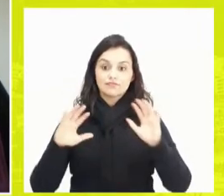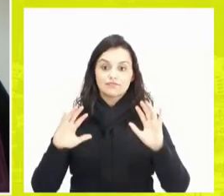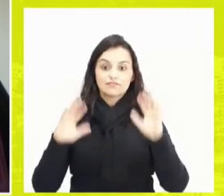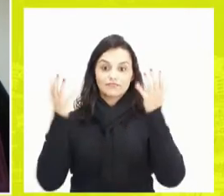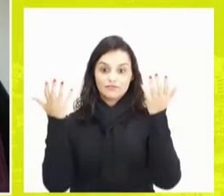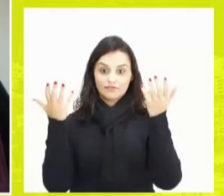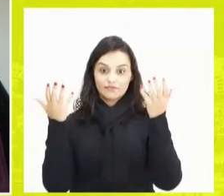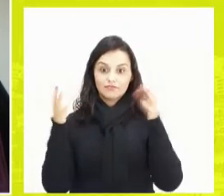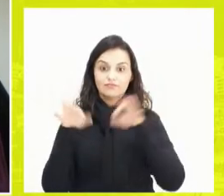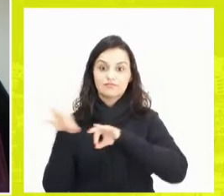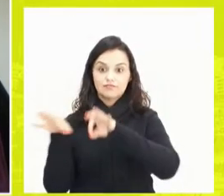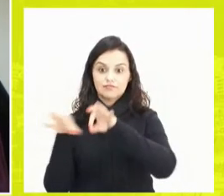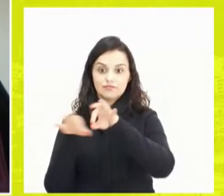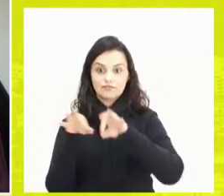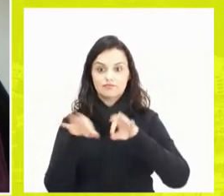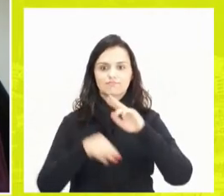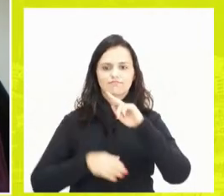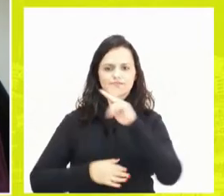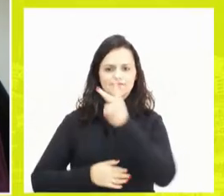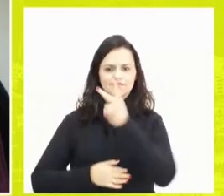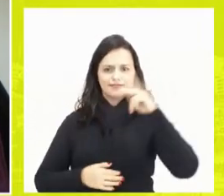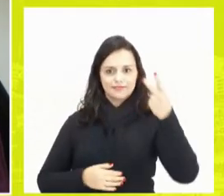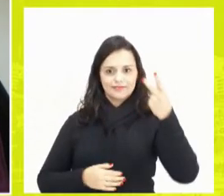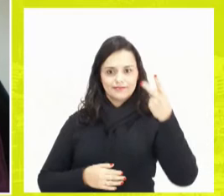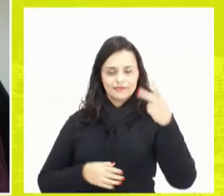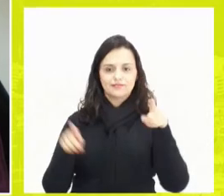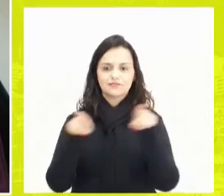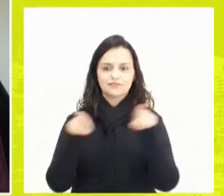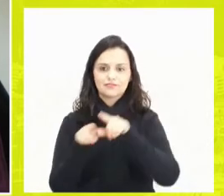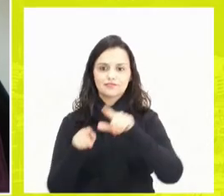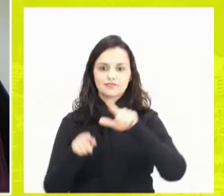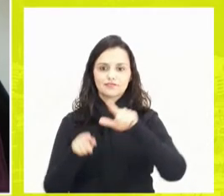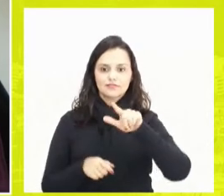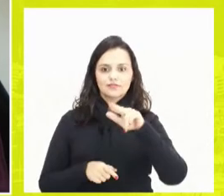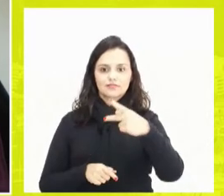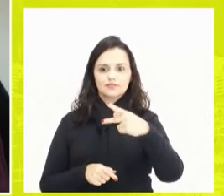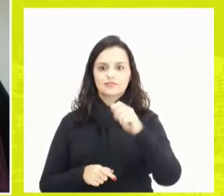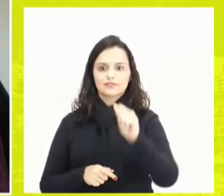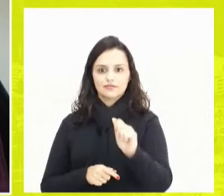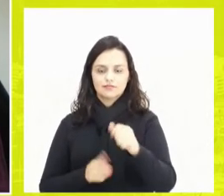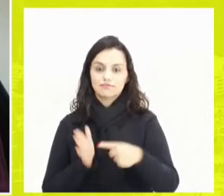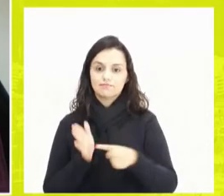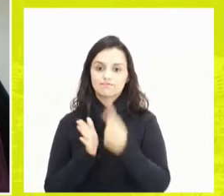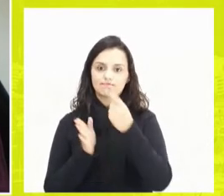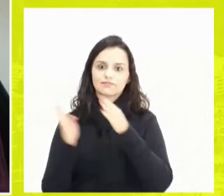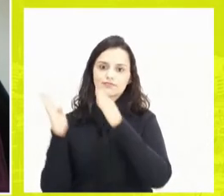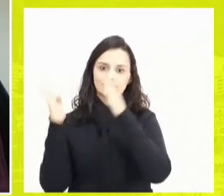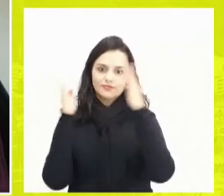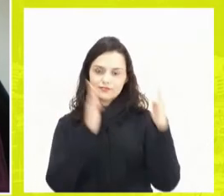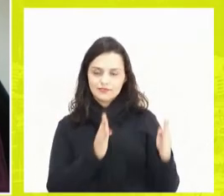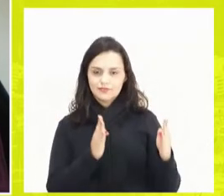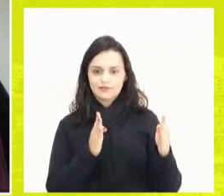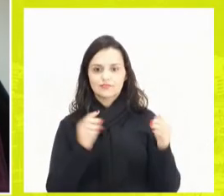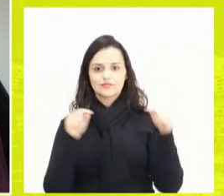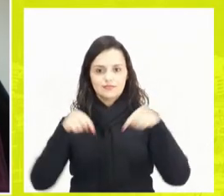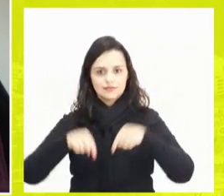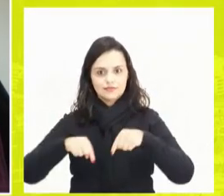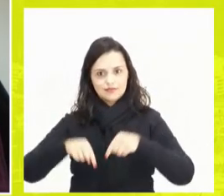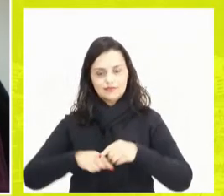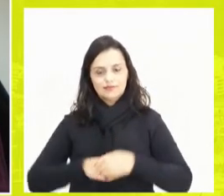this event was held by hex hackers and lupa this first edition being held in